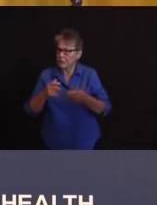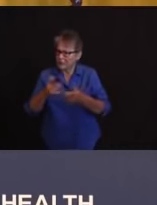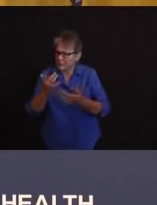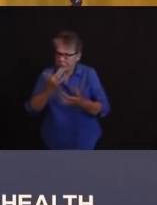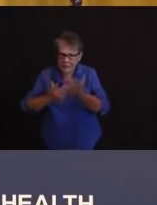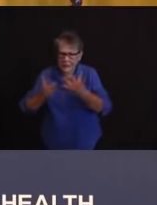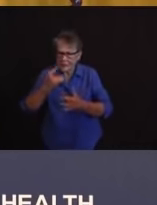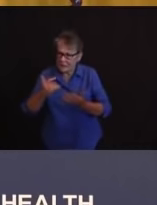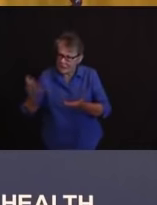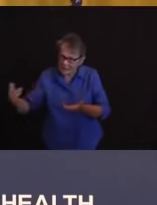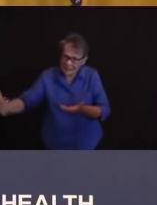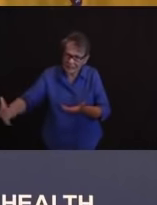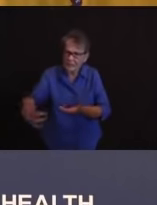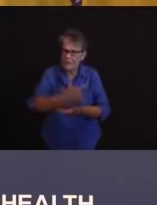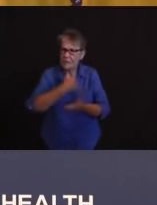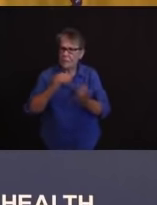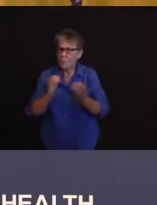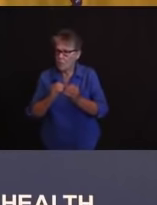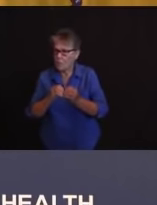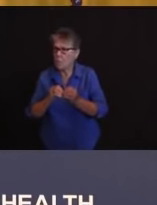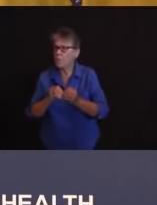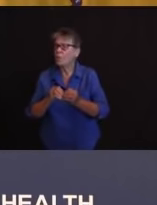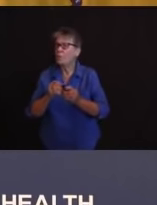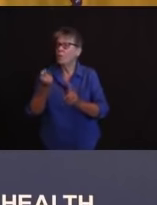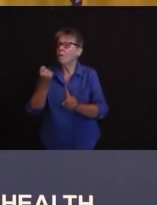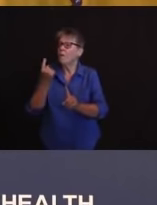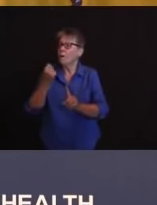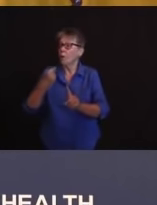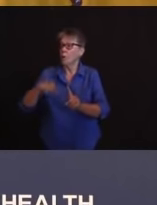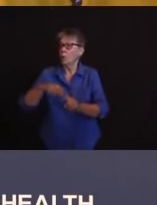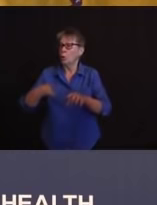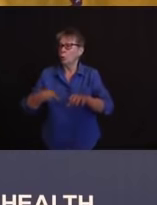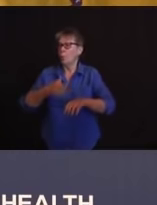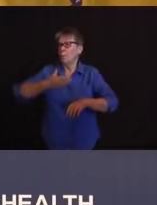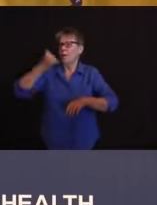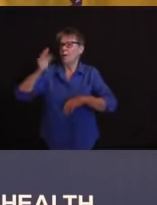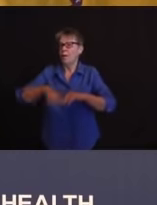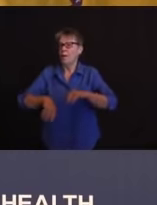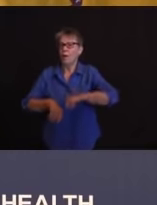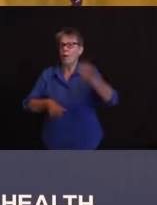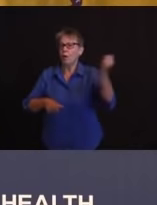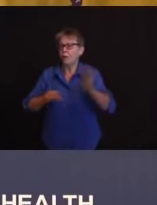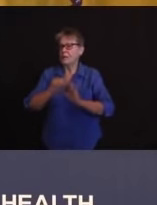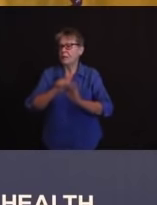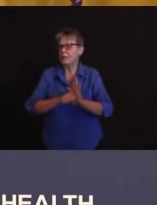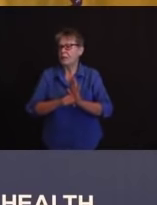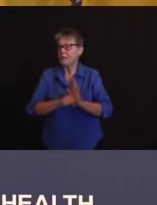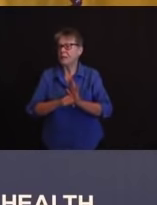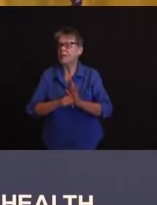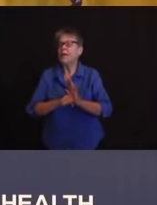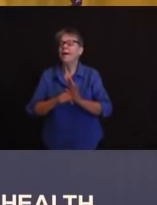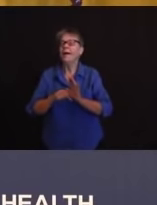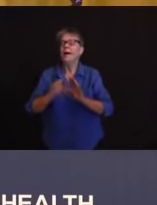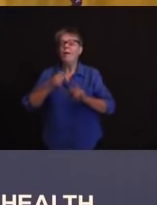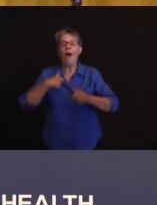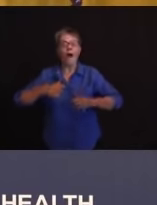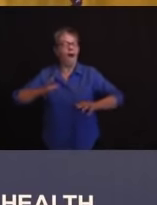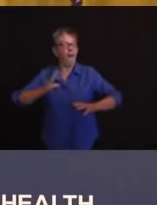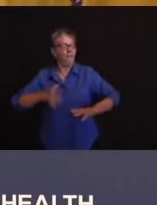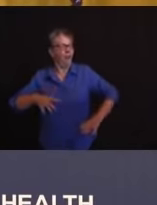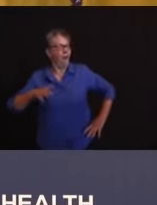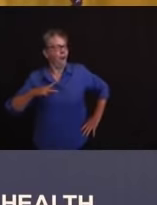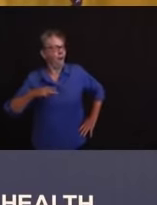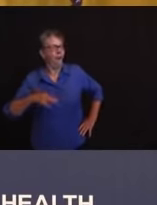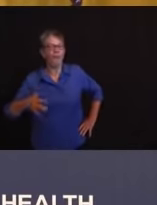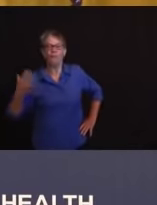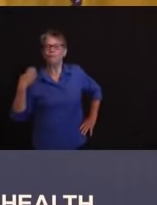state, but I don't want to pat ourselves on the back because even though we've done that, as a country or as a state, we're still not where we need to be. And I would